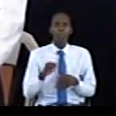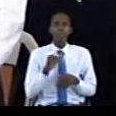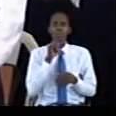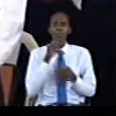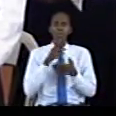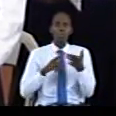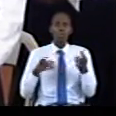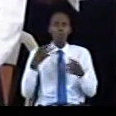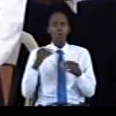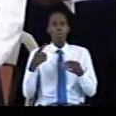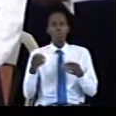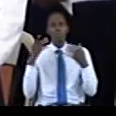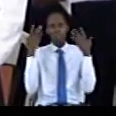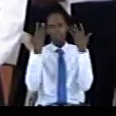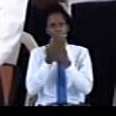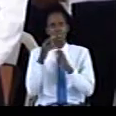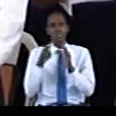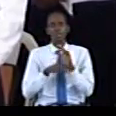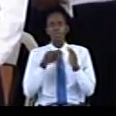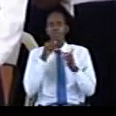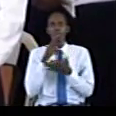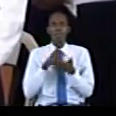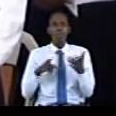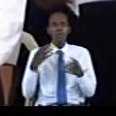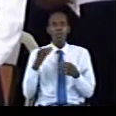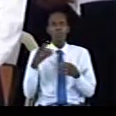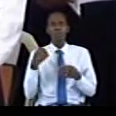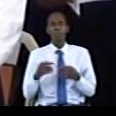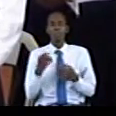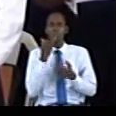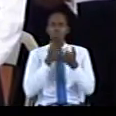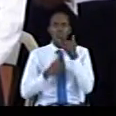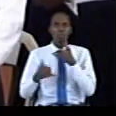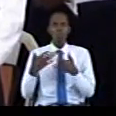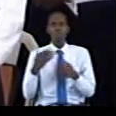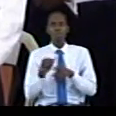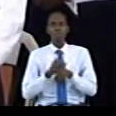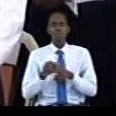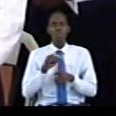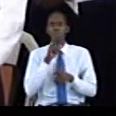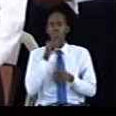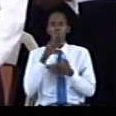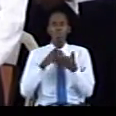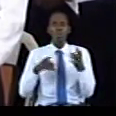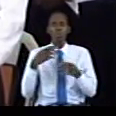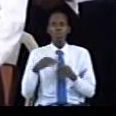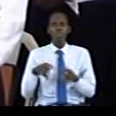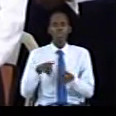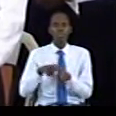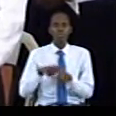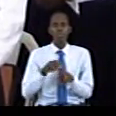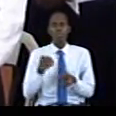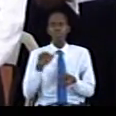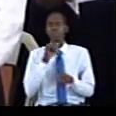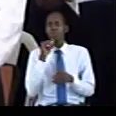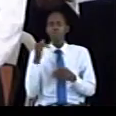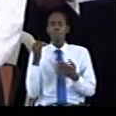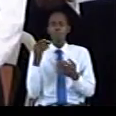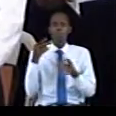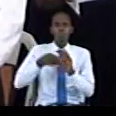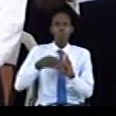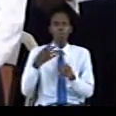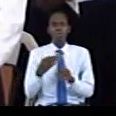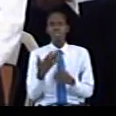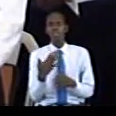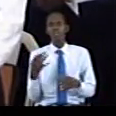their darkness. You are not part of their waywardness. You are not part of their fraud. You are not part of the things of the world. They